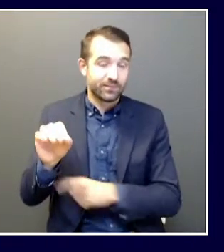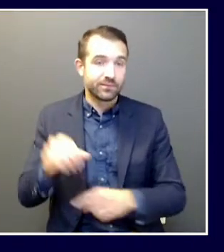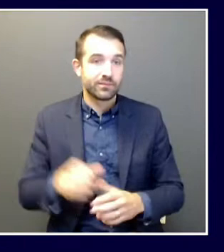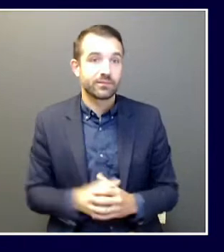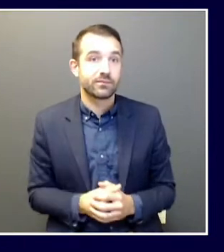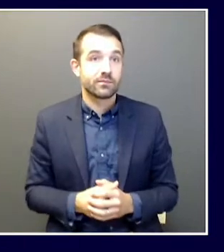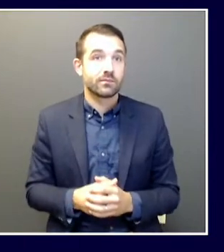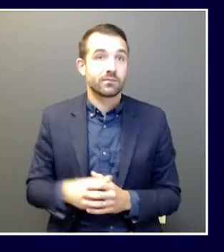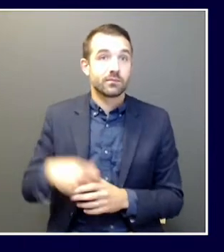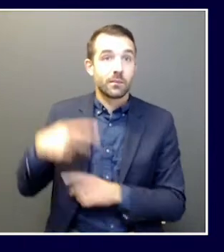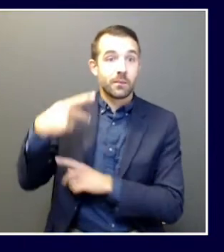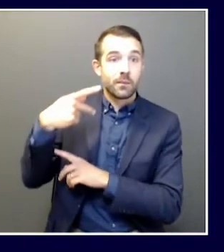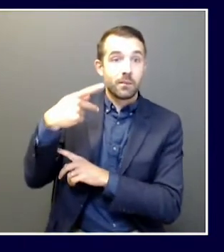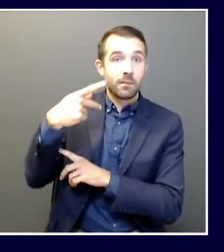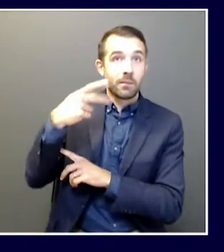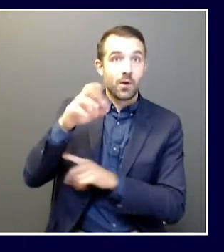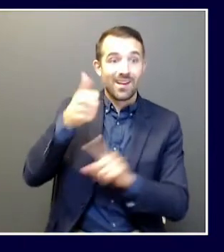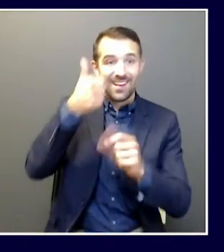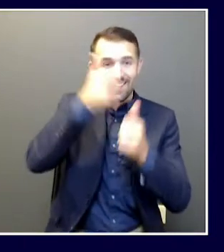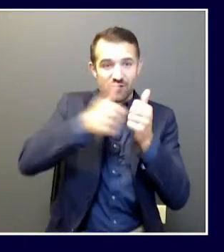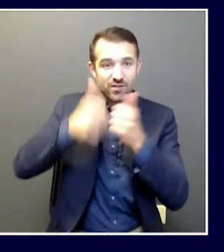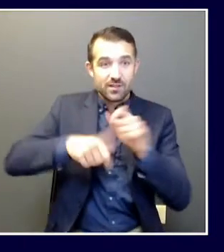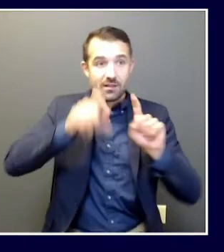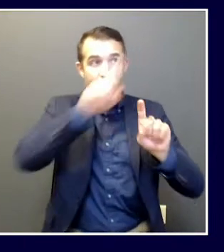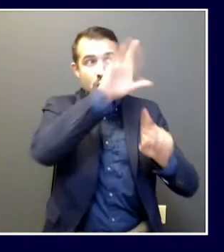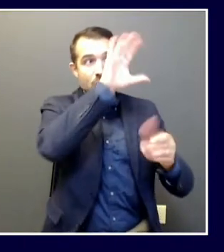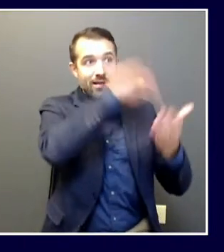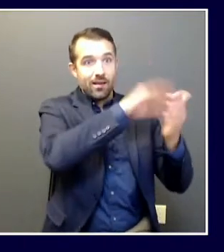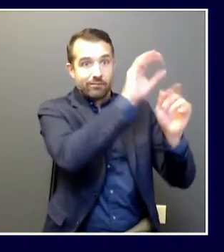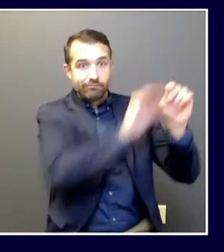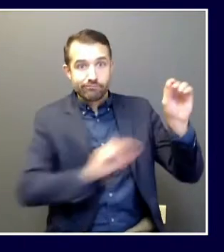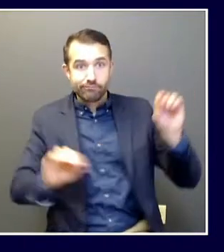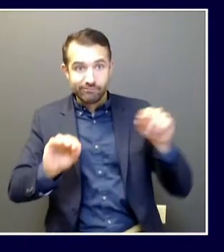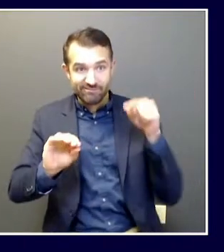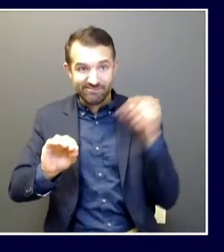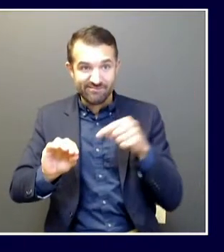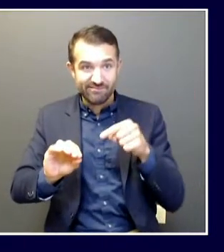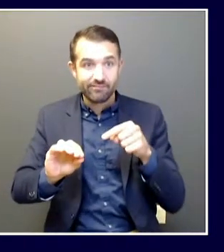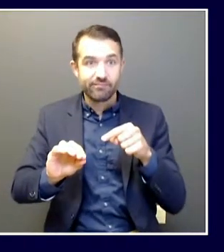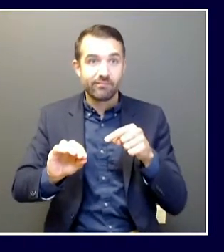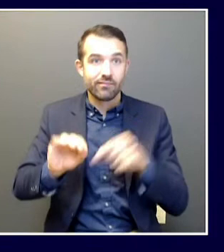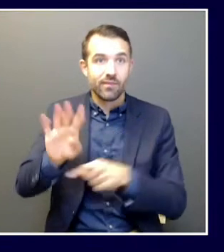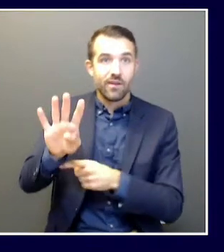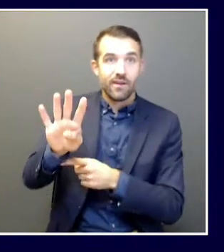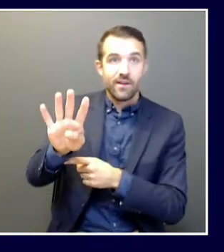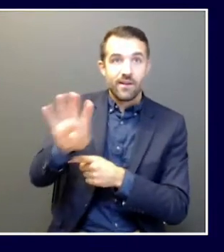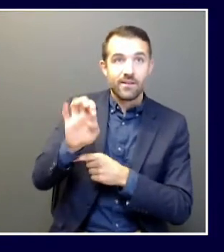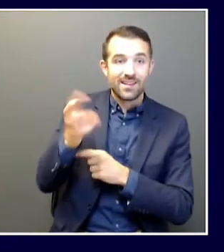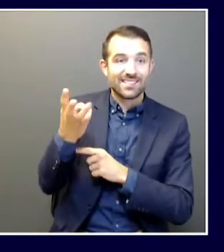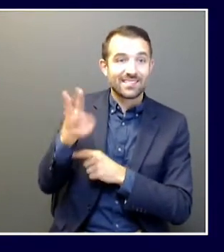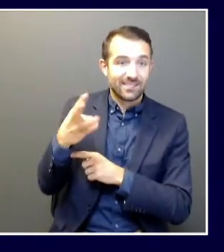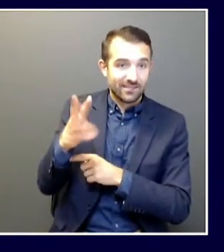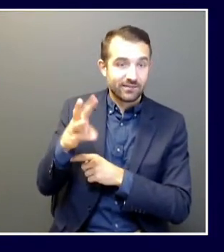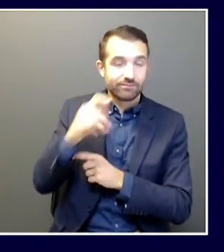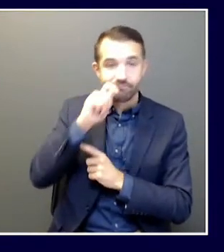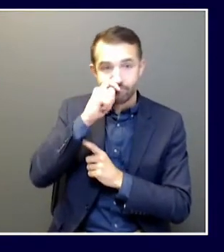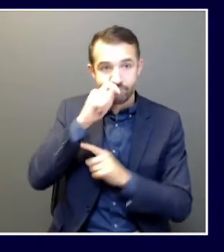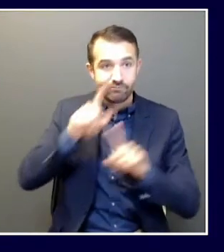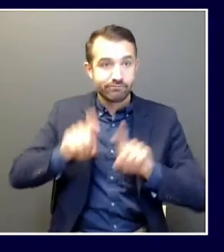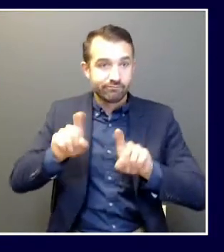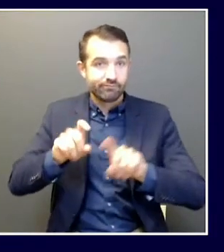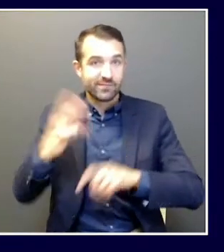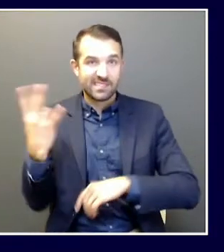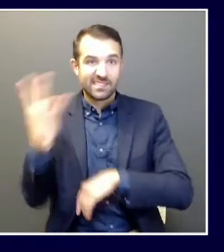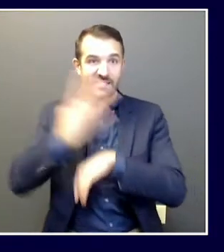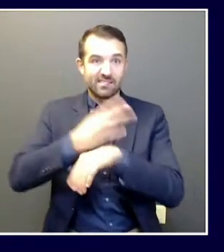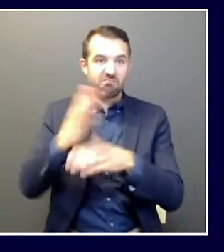testing volume on a 7-day average basis now stands at 416 PCR tests for every